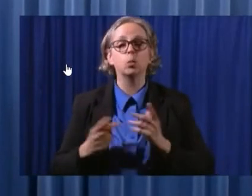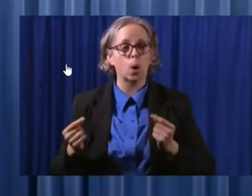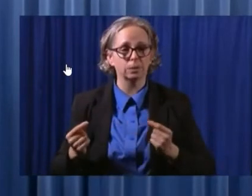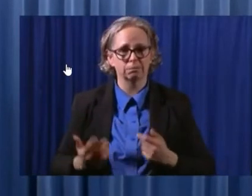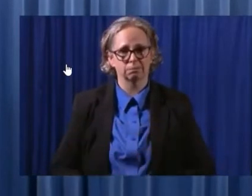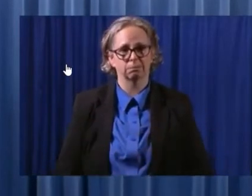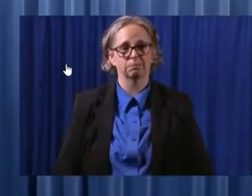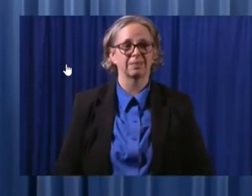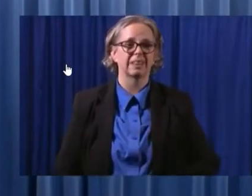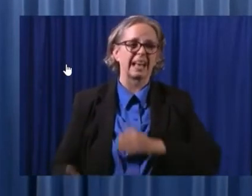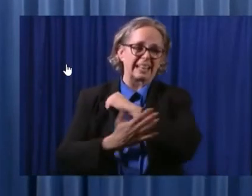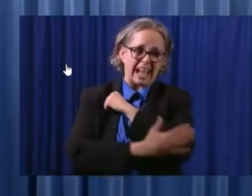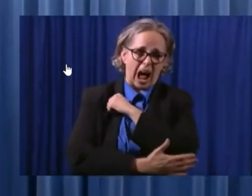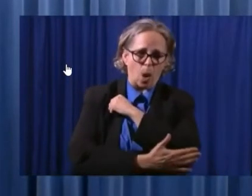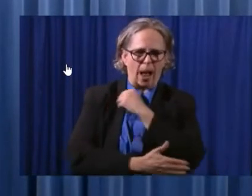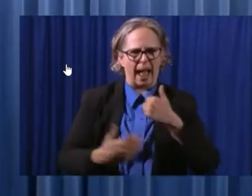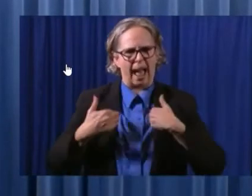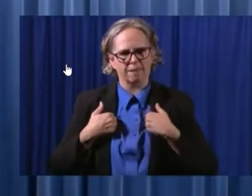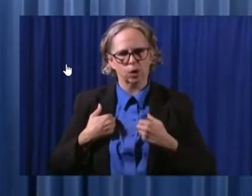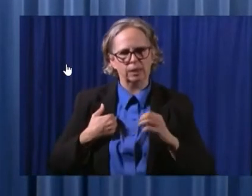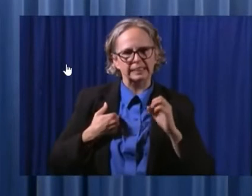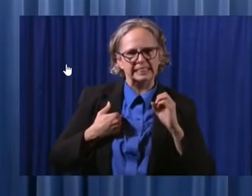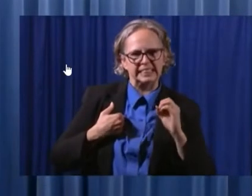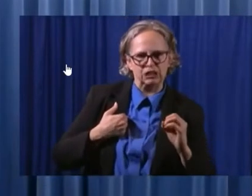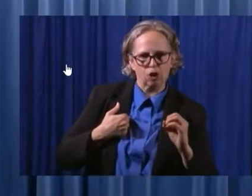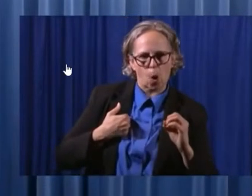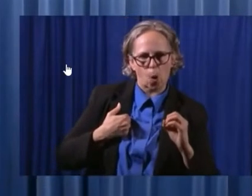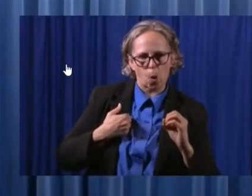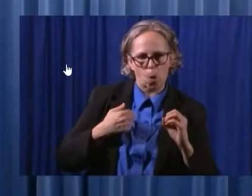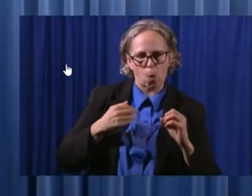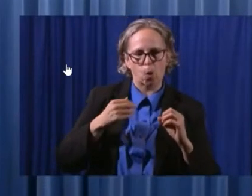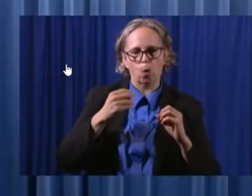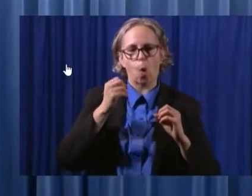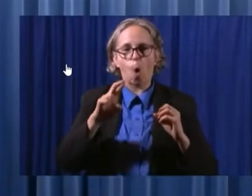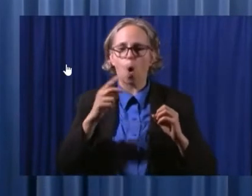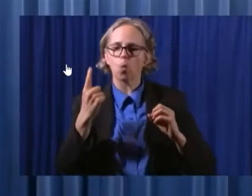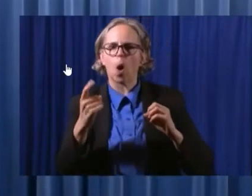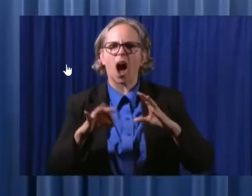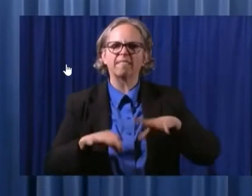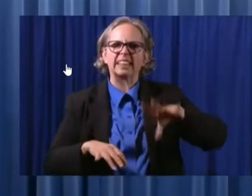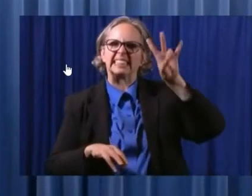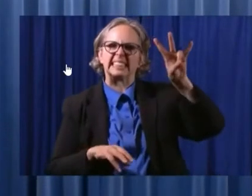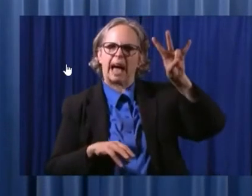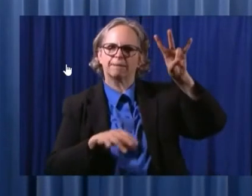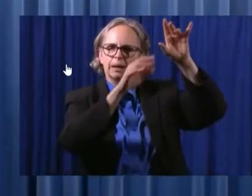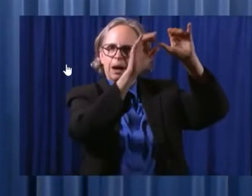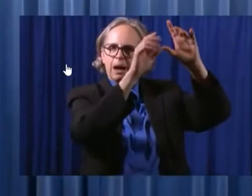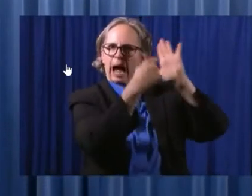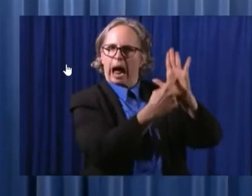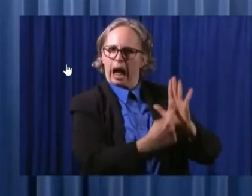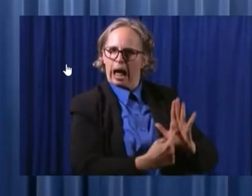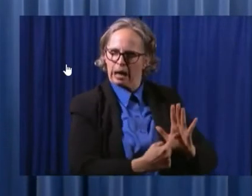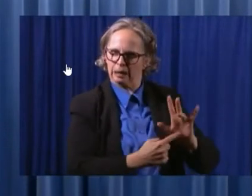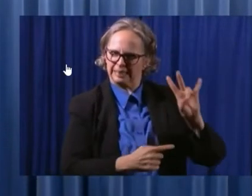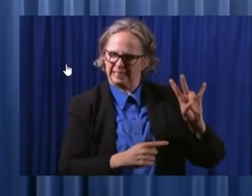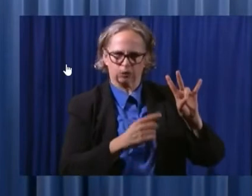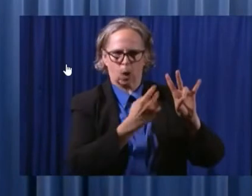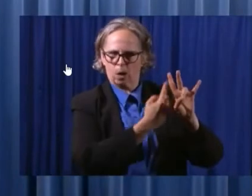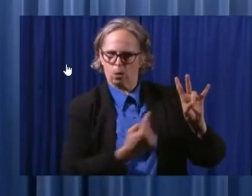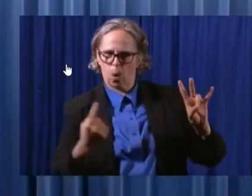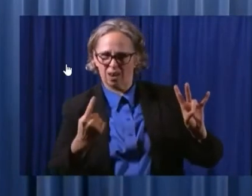indicators, 0 or 1 of the indicators. And there is active exposure and spread. Today we have 53 counties at